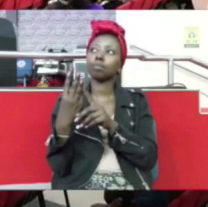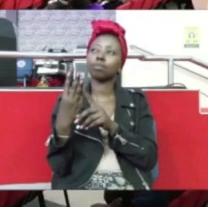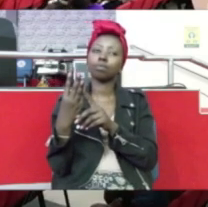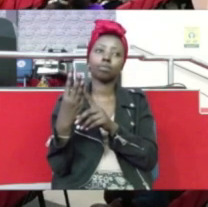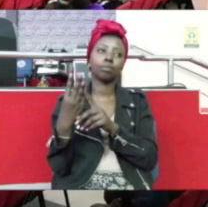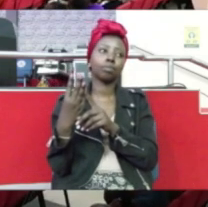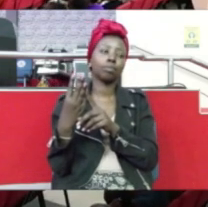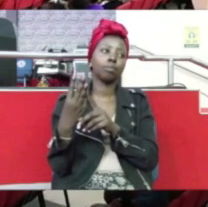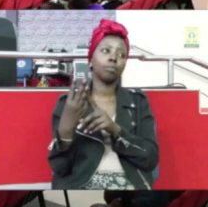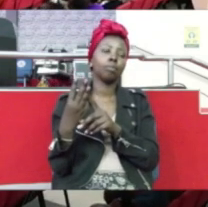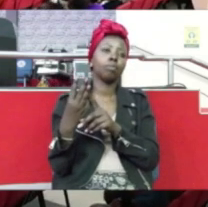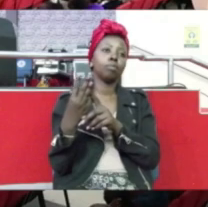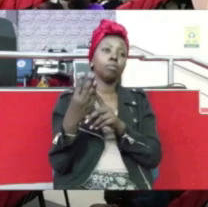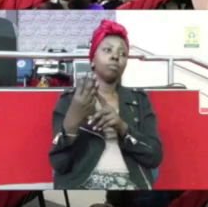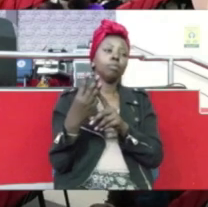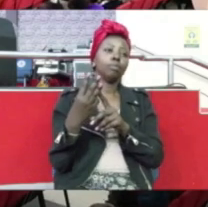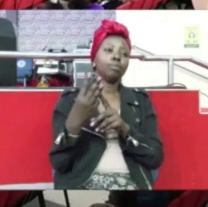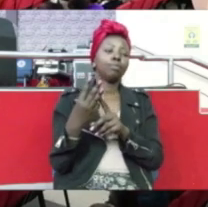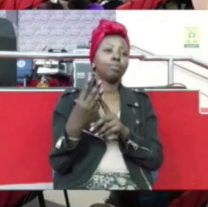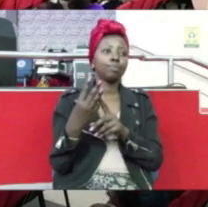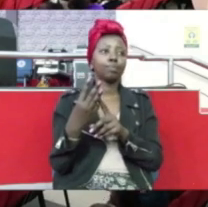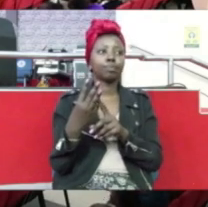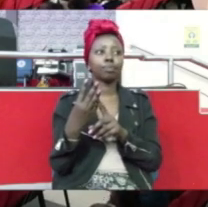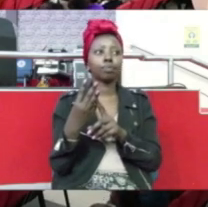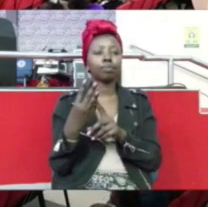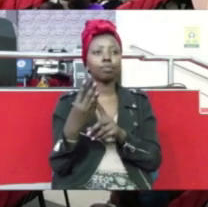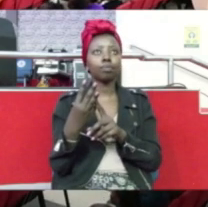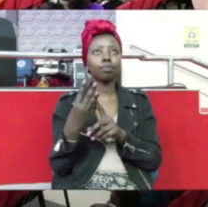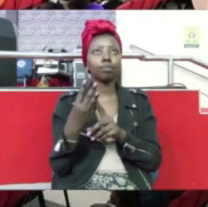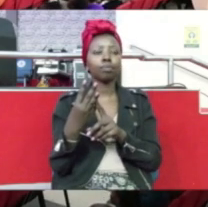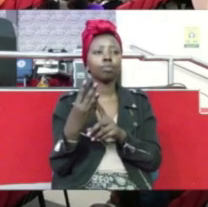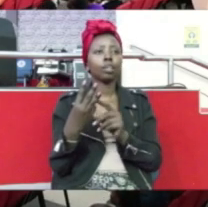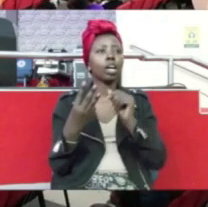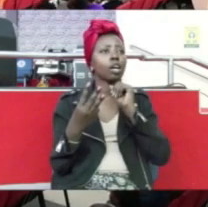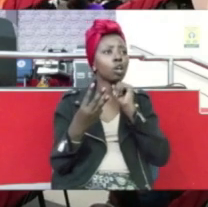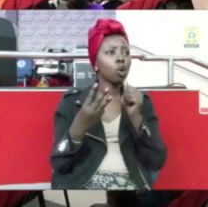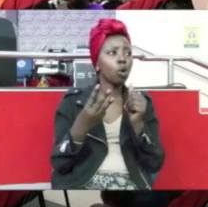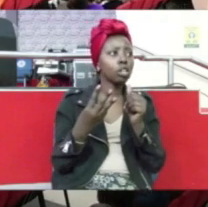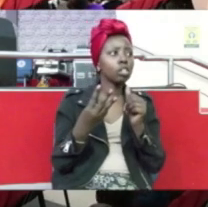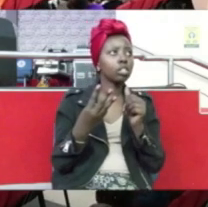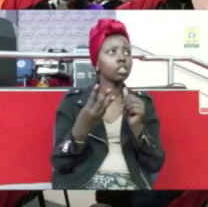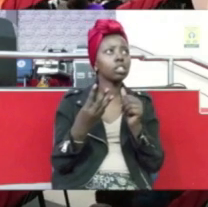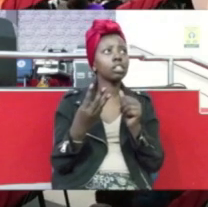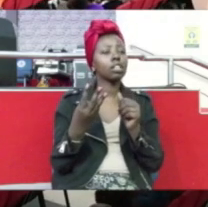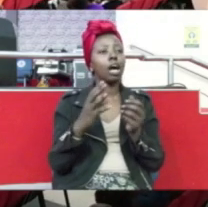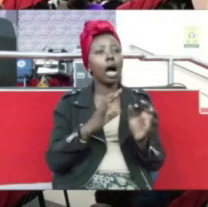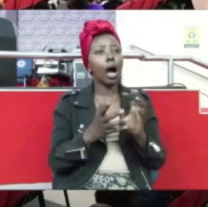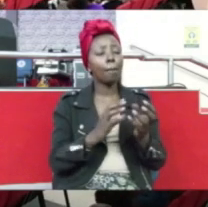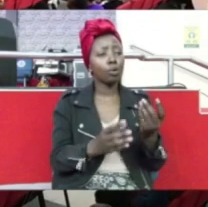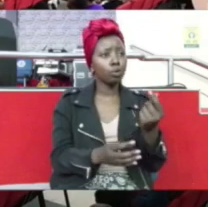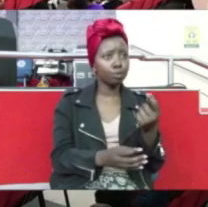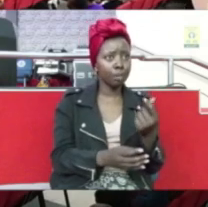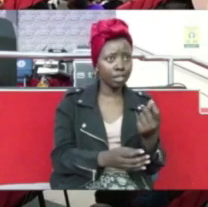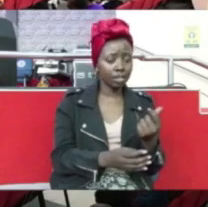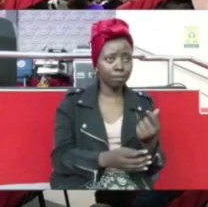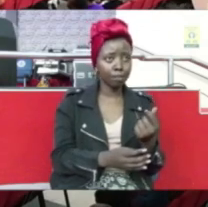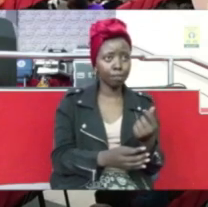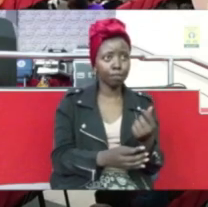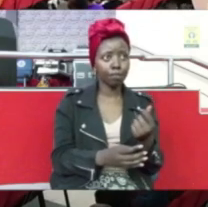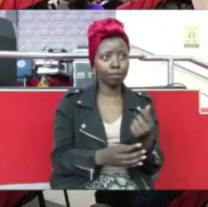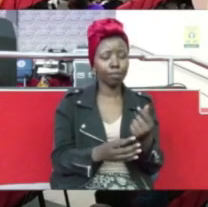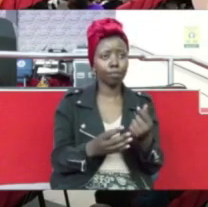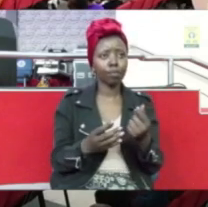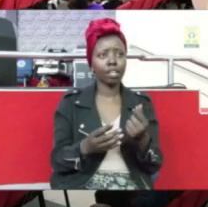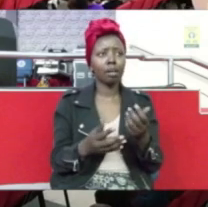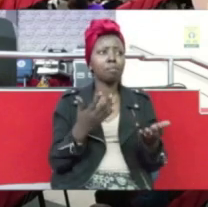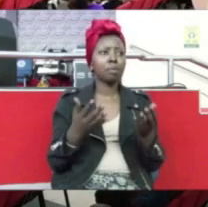could be one that is not involving money. Ni ile ambayo haihusishi pesa, sarafu. You